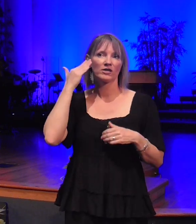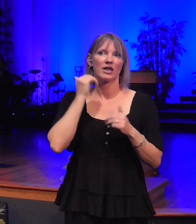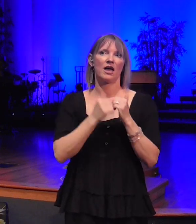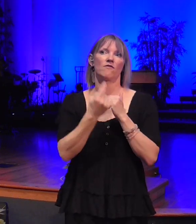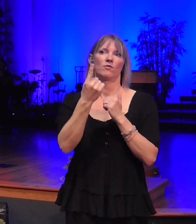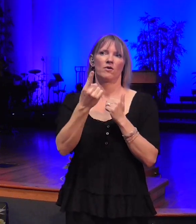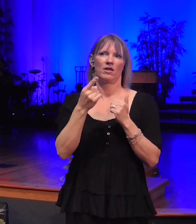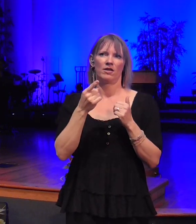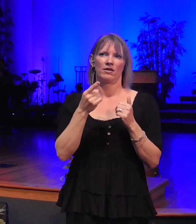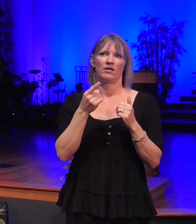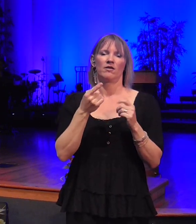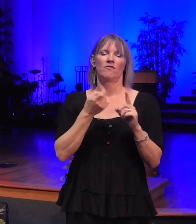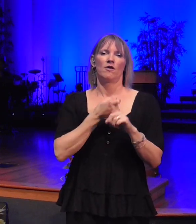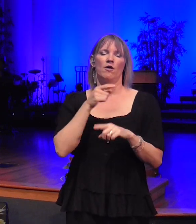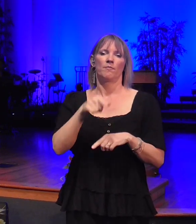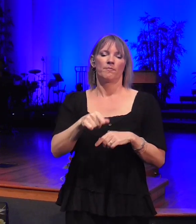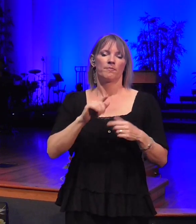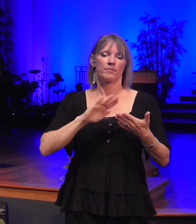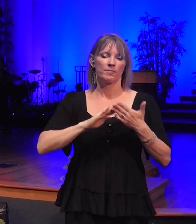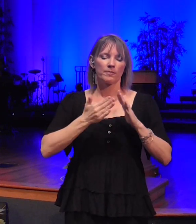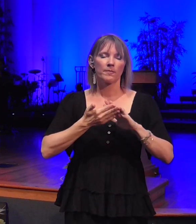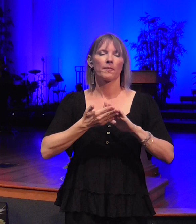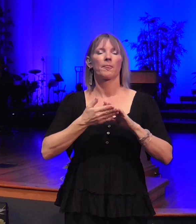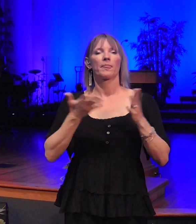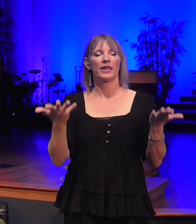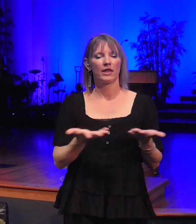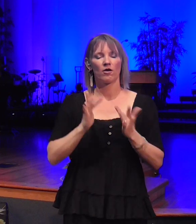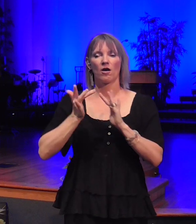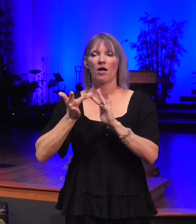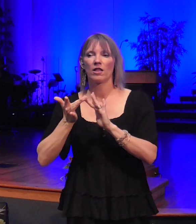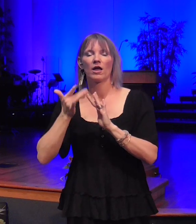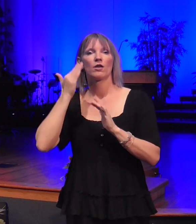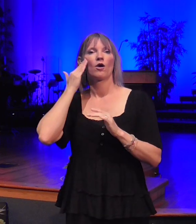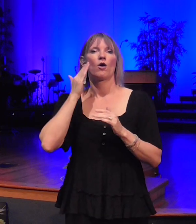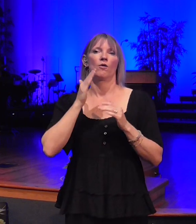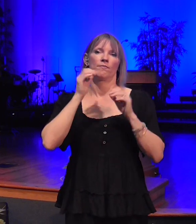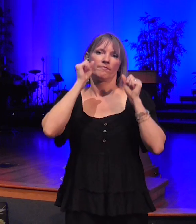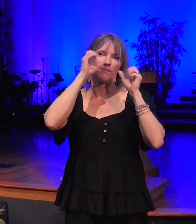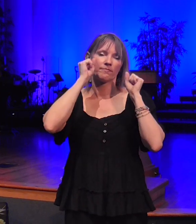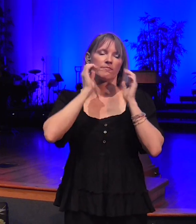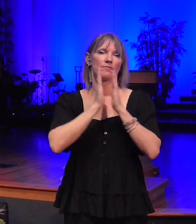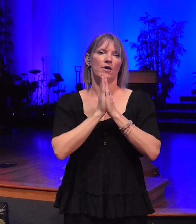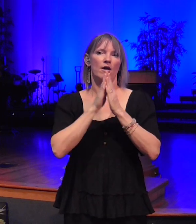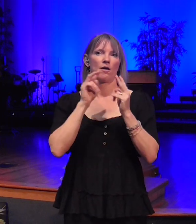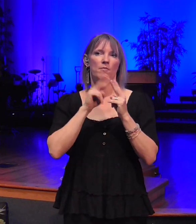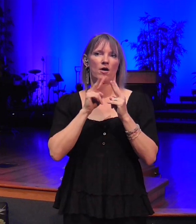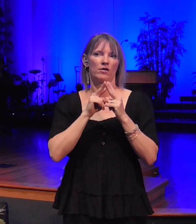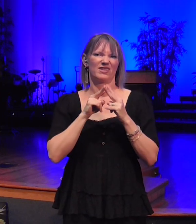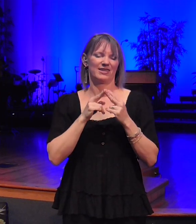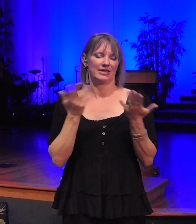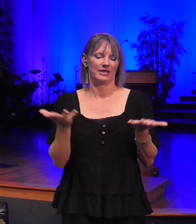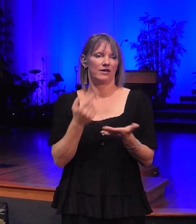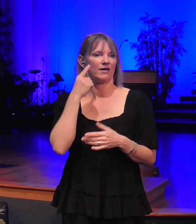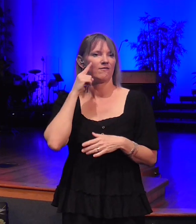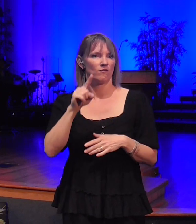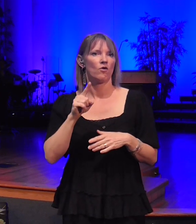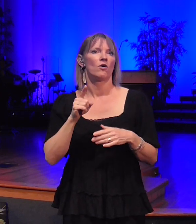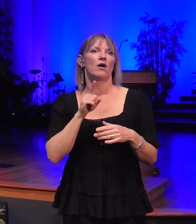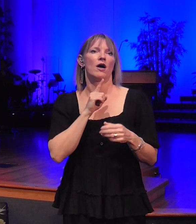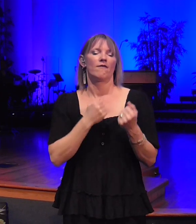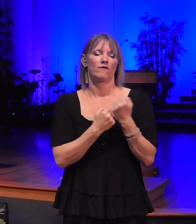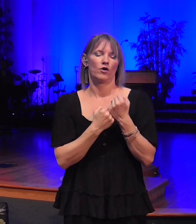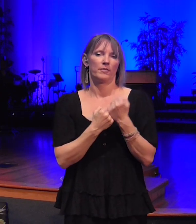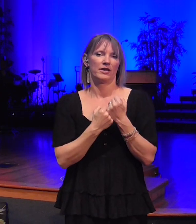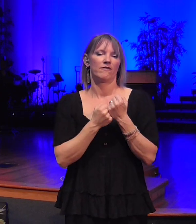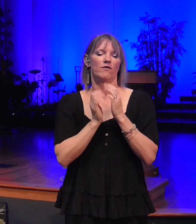community here or online, and do know that these incredible practitioners are available for an affirmative prayer after service today.